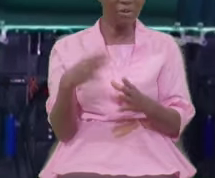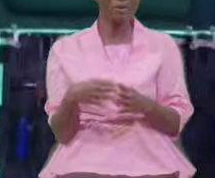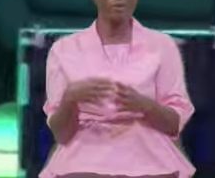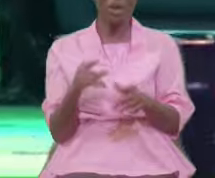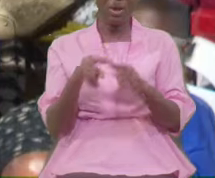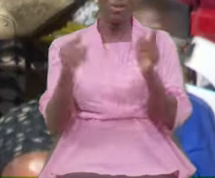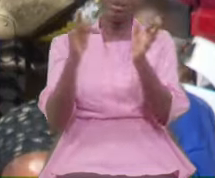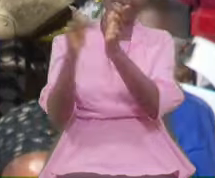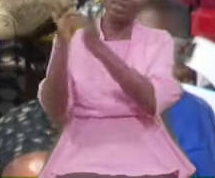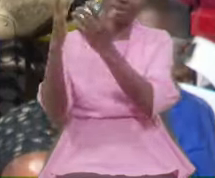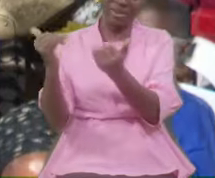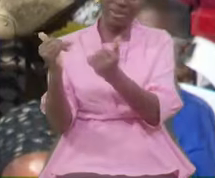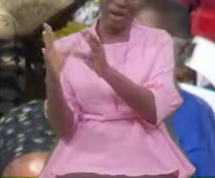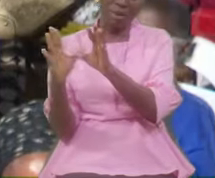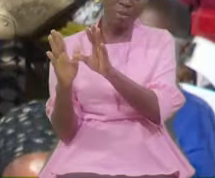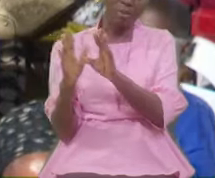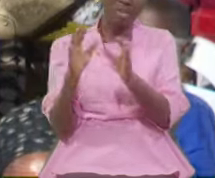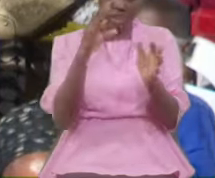if Jes